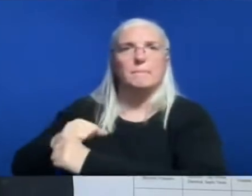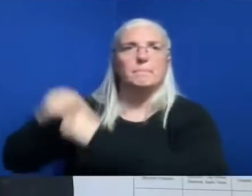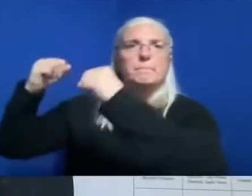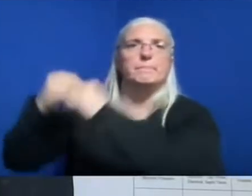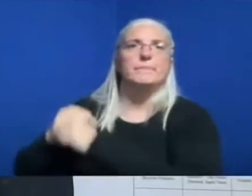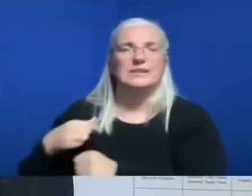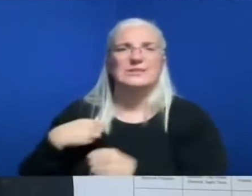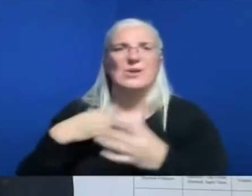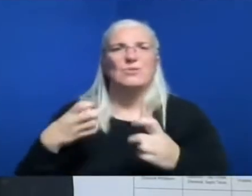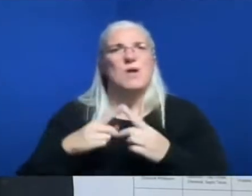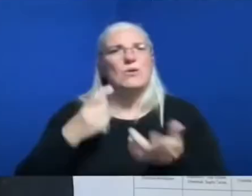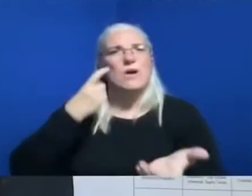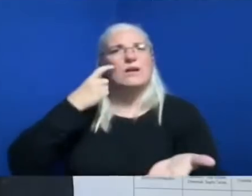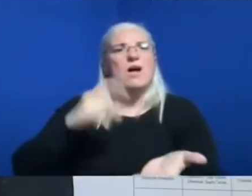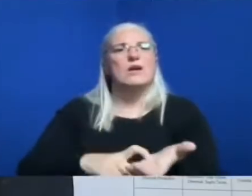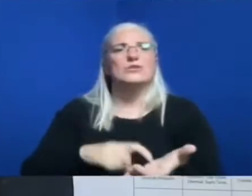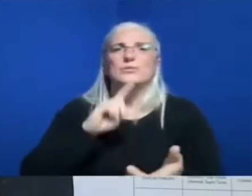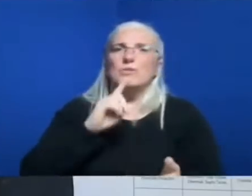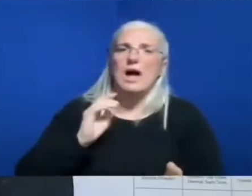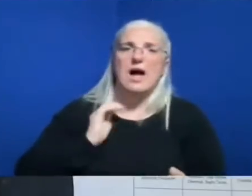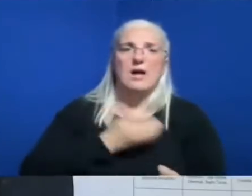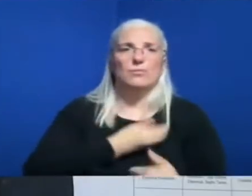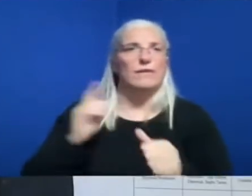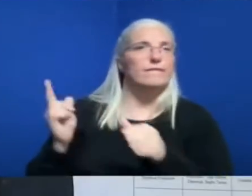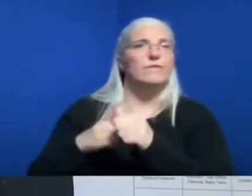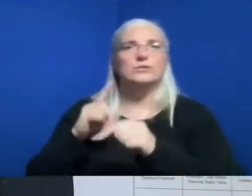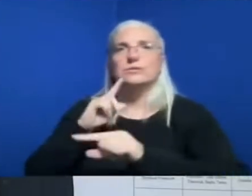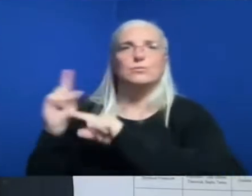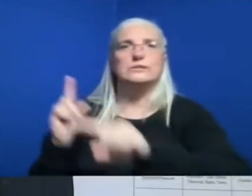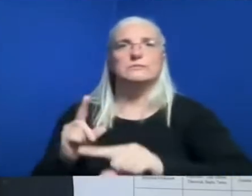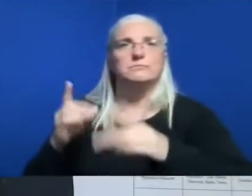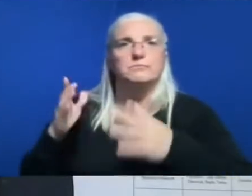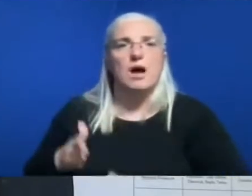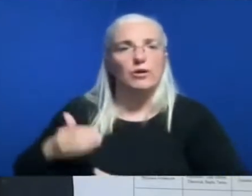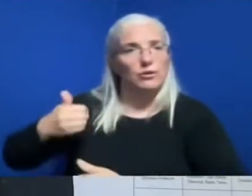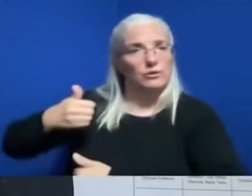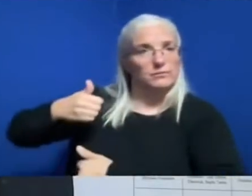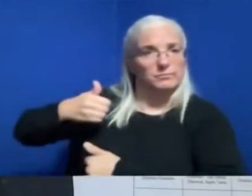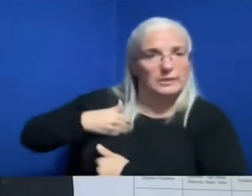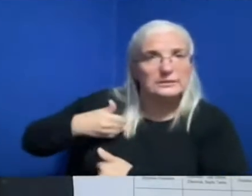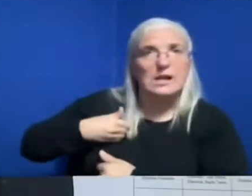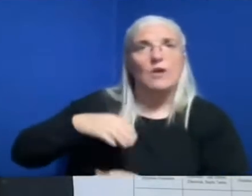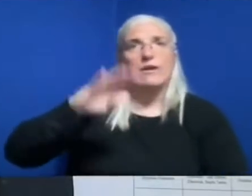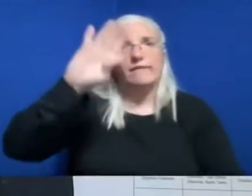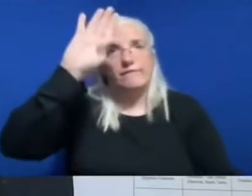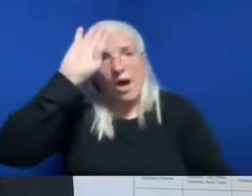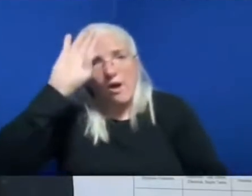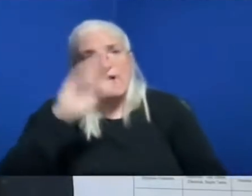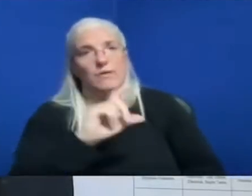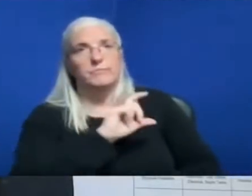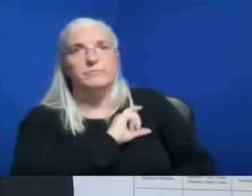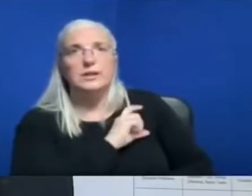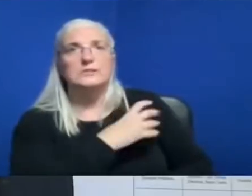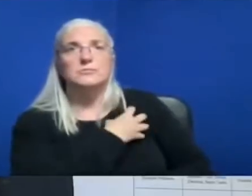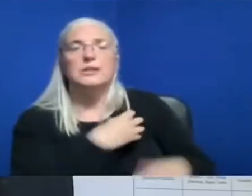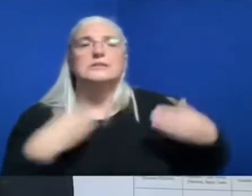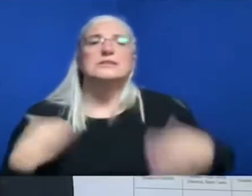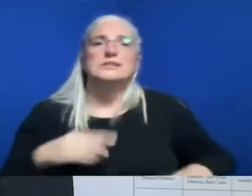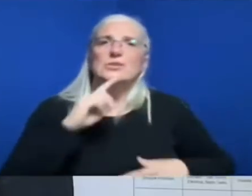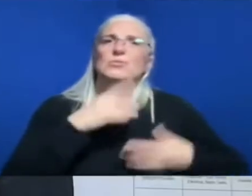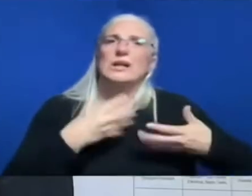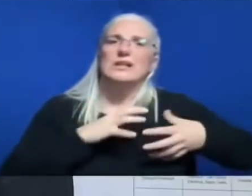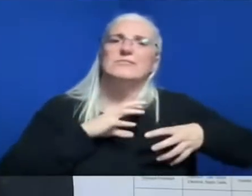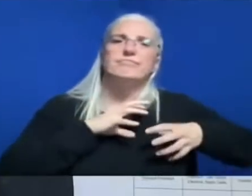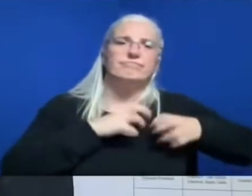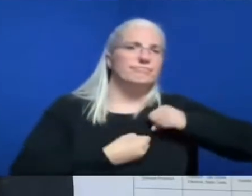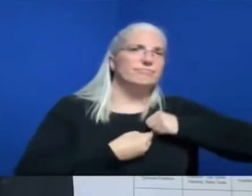firefighters, and service members who go out there. And it's very real to us here because we're seeing them put their lives on the line literally